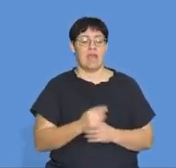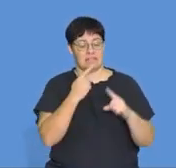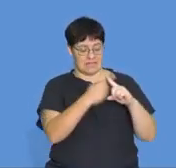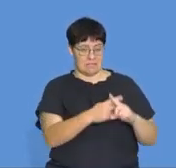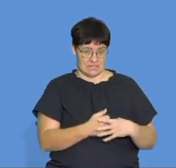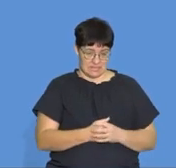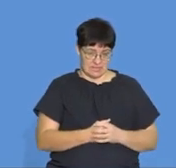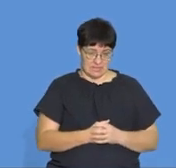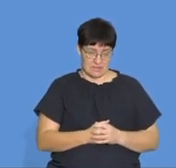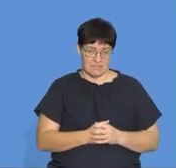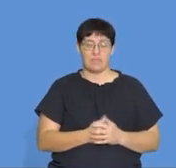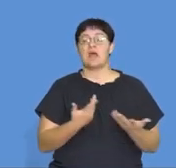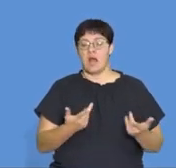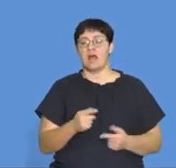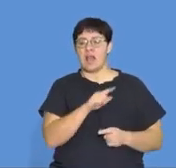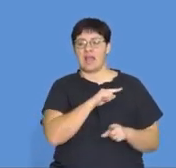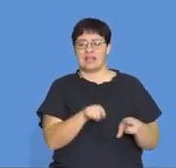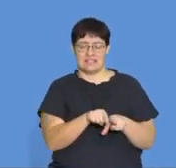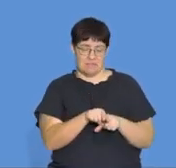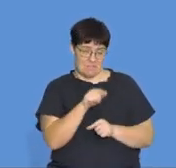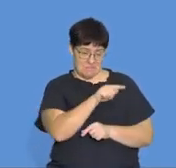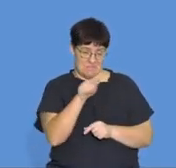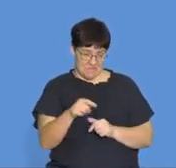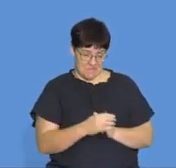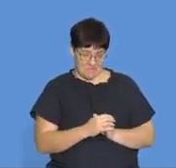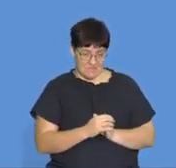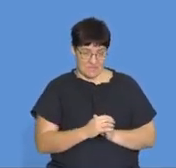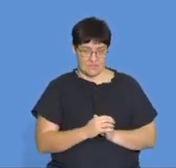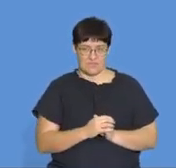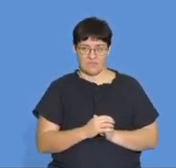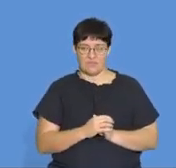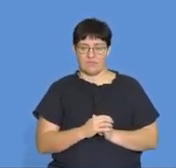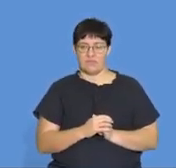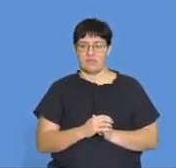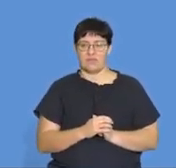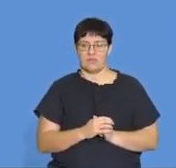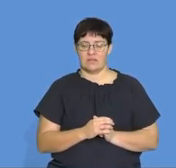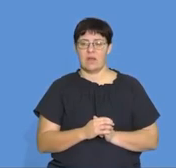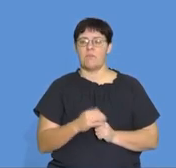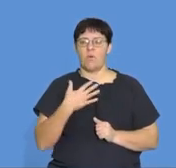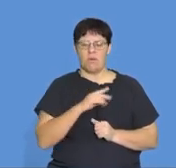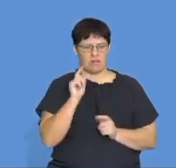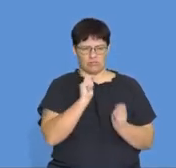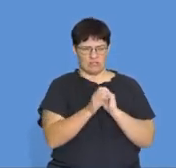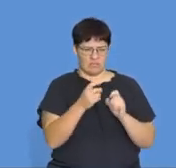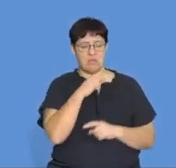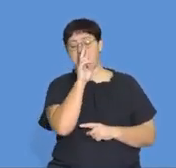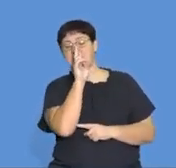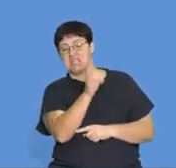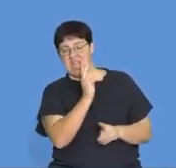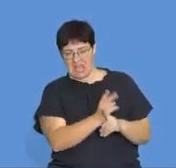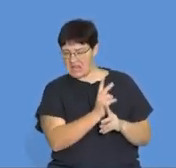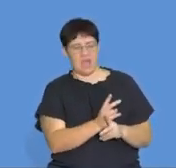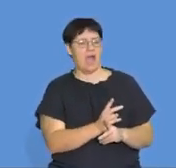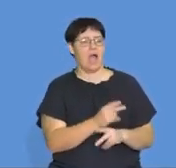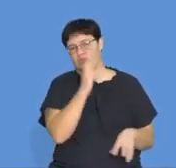is two fractions, like in this example that I started with. Oh, by the way, I thought I'm going to change something. Now that I'm seeing it,